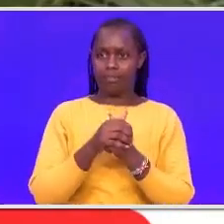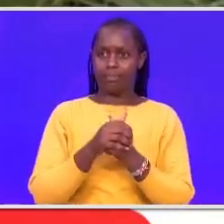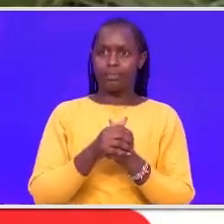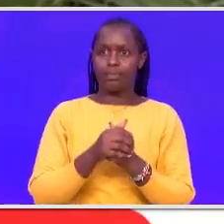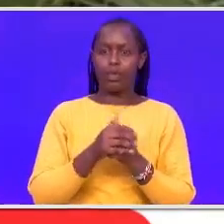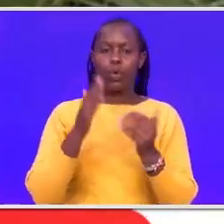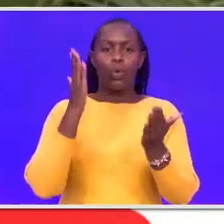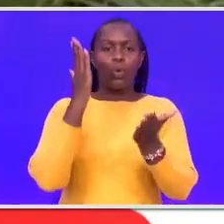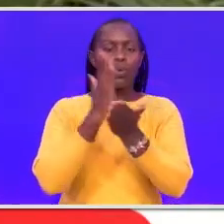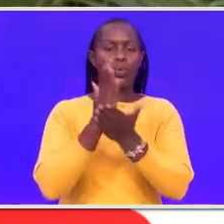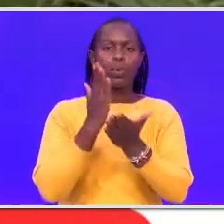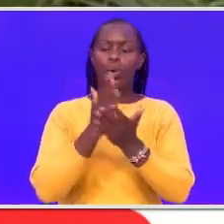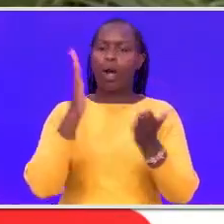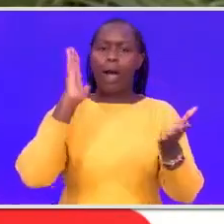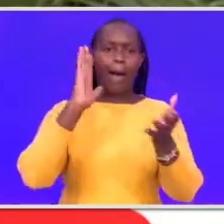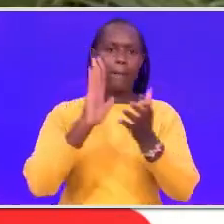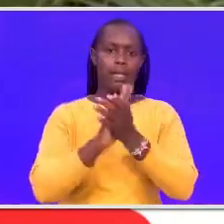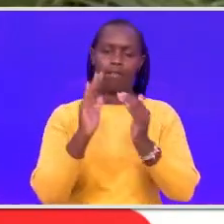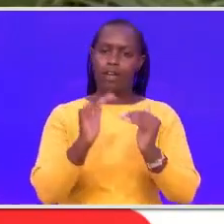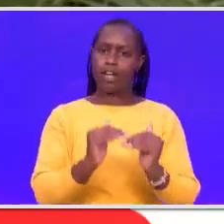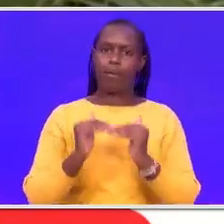great believer in a democracy.